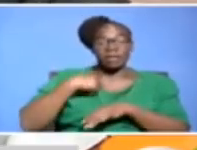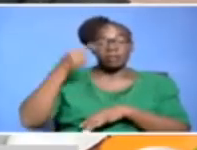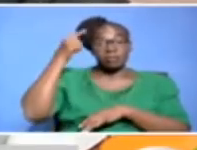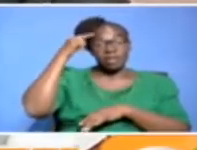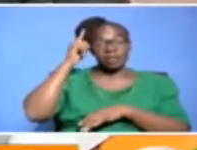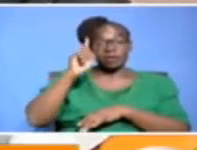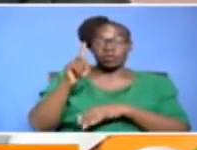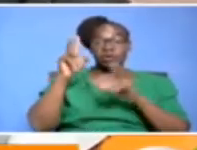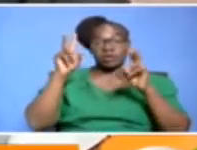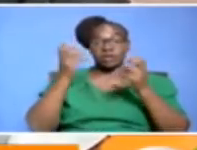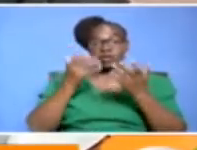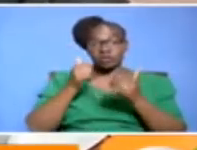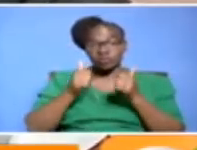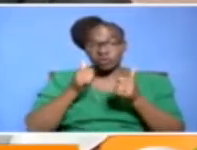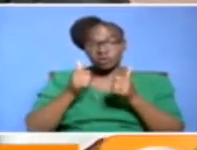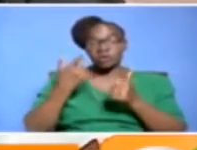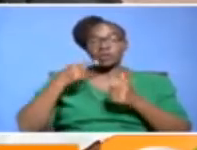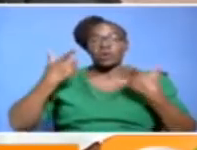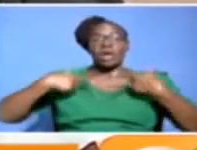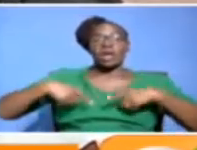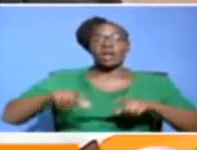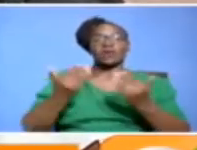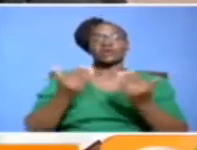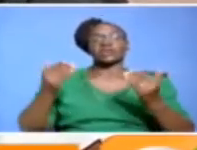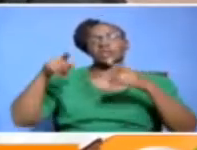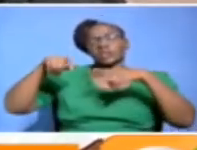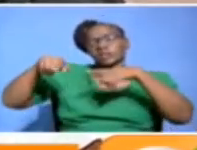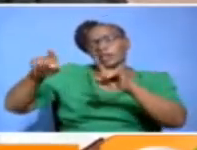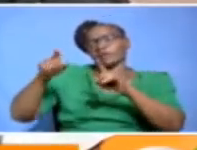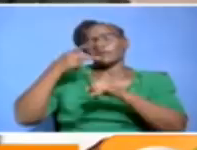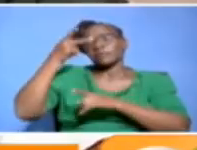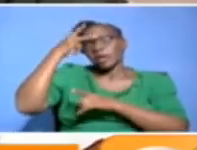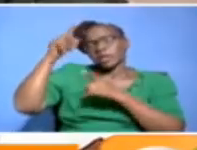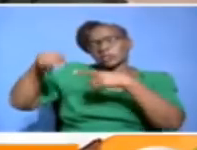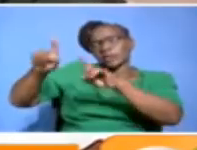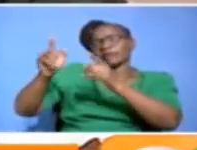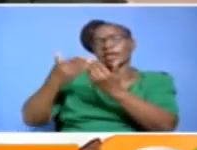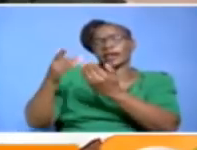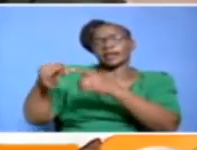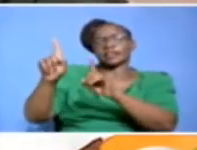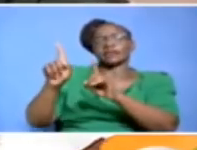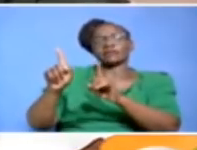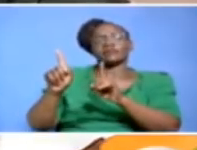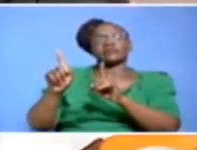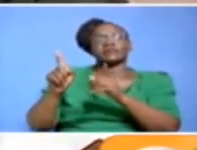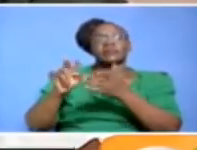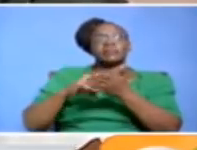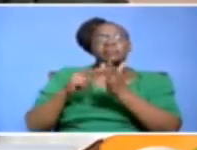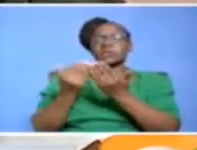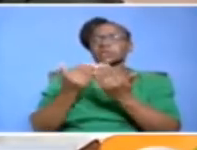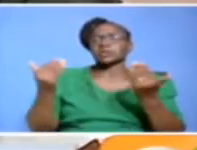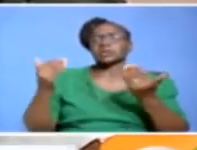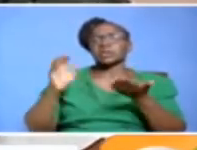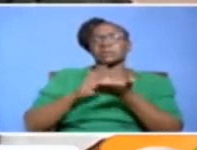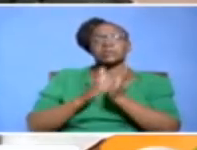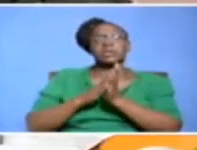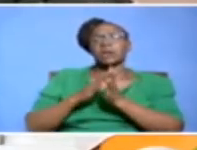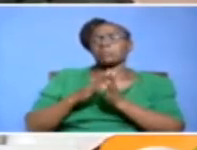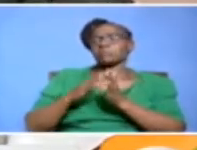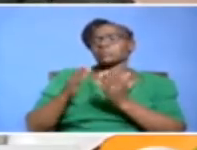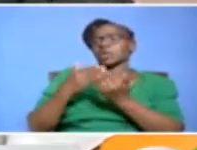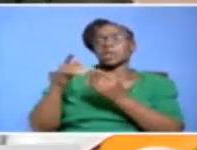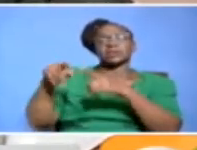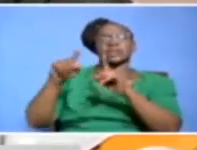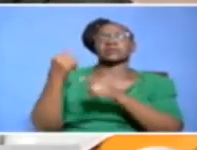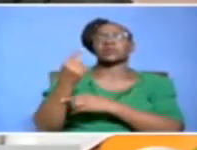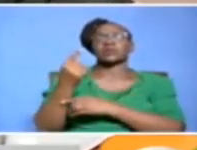the issue is that we are letting children parent themselves. We are also busy in work everywhere, so children are parenting themselves. So can you take